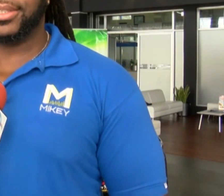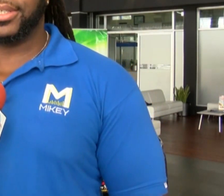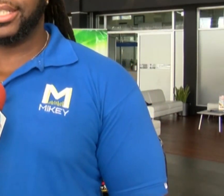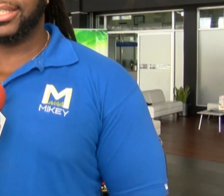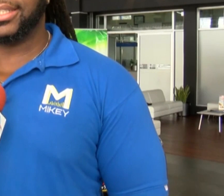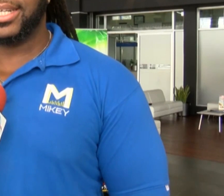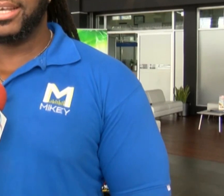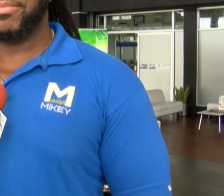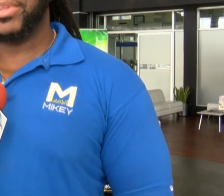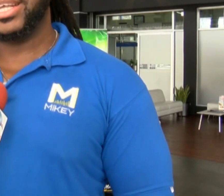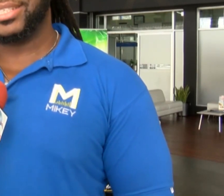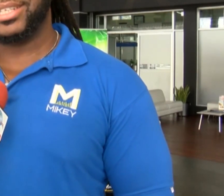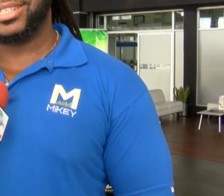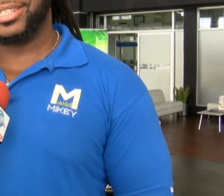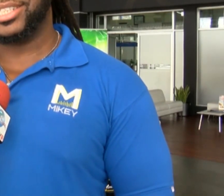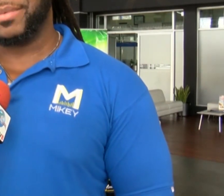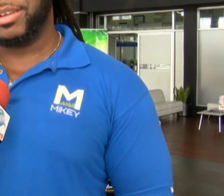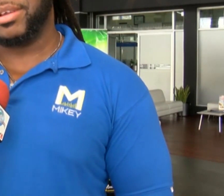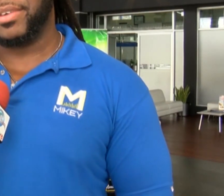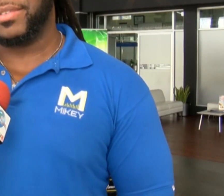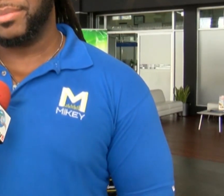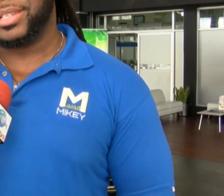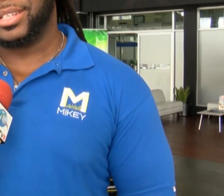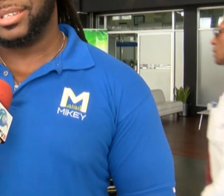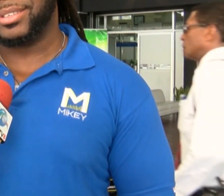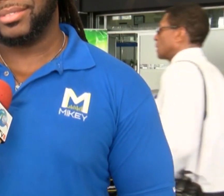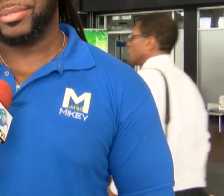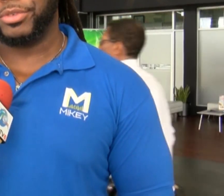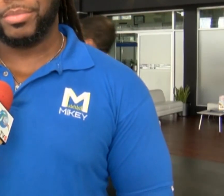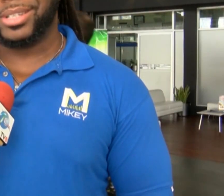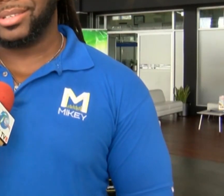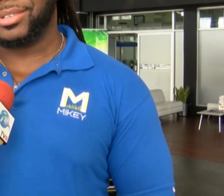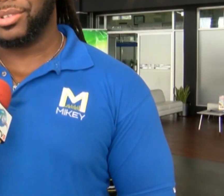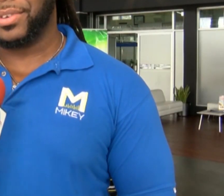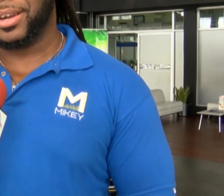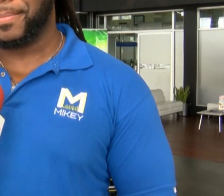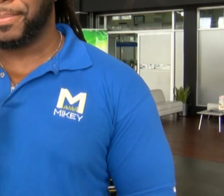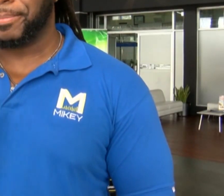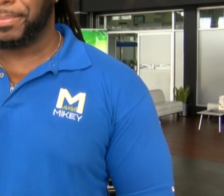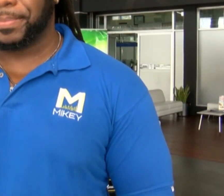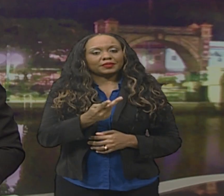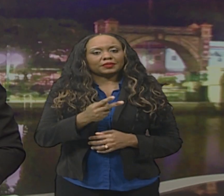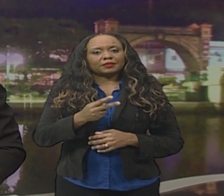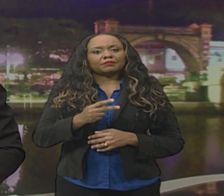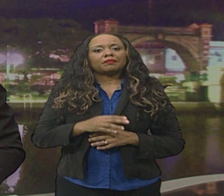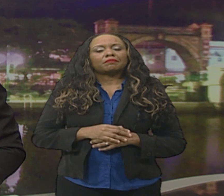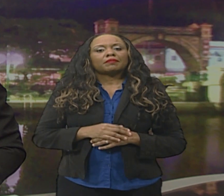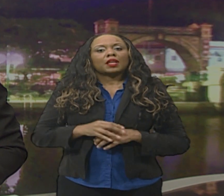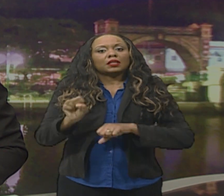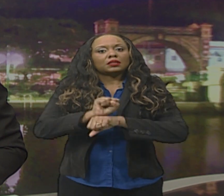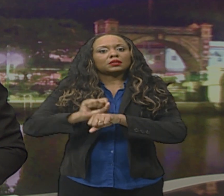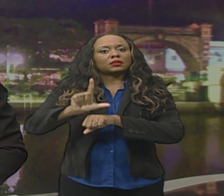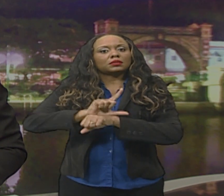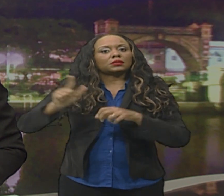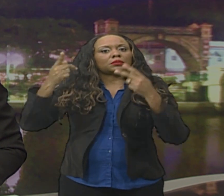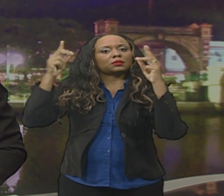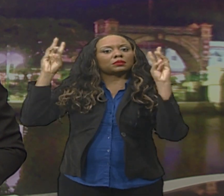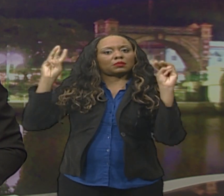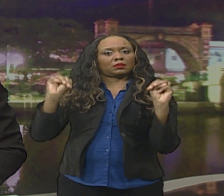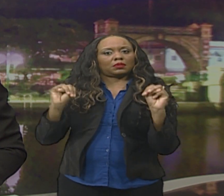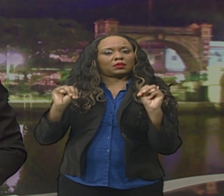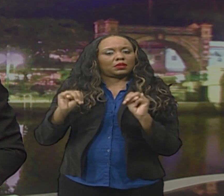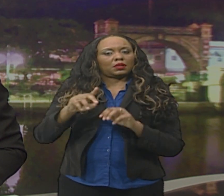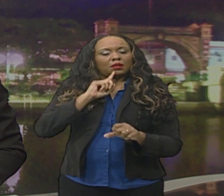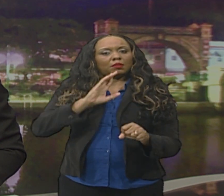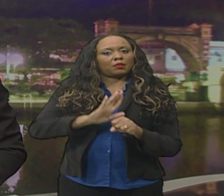of things. So it's shaping up to be a very, very busy few months so far. St. Lucia's Prime Minister Alan Chastanet